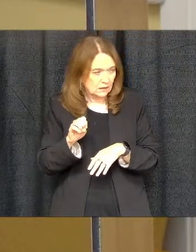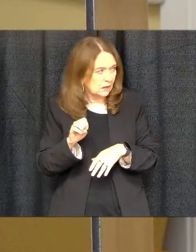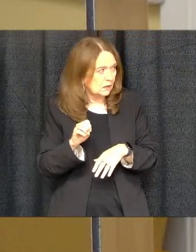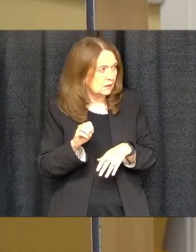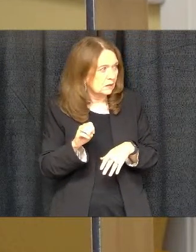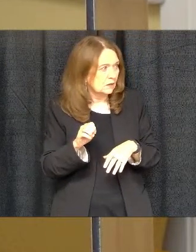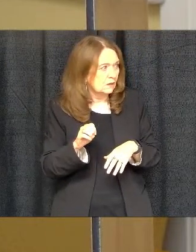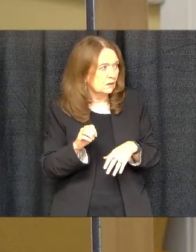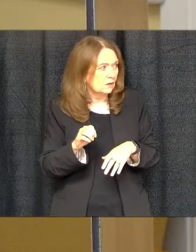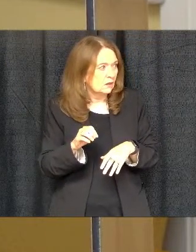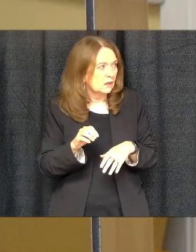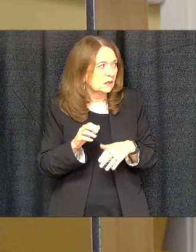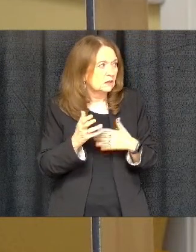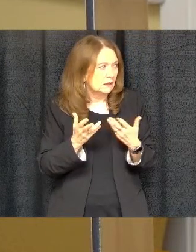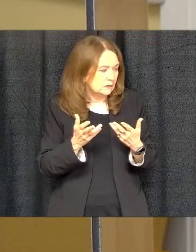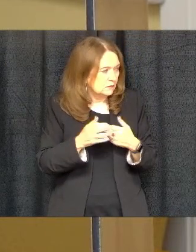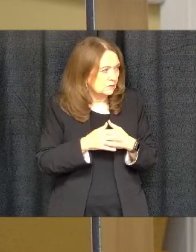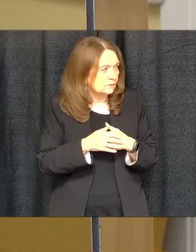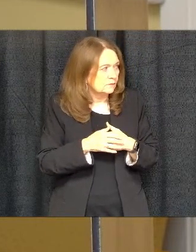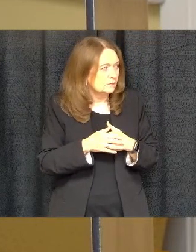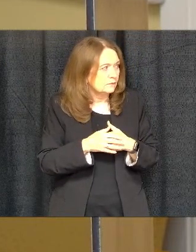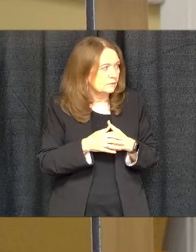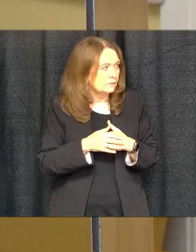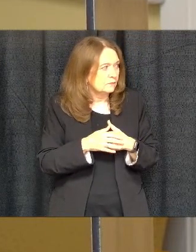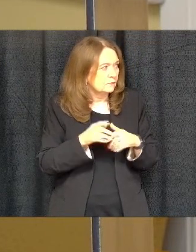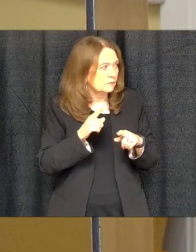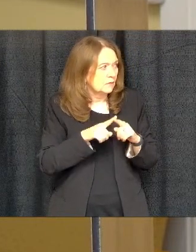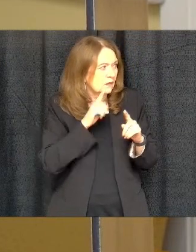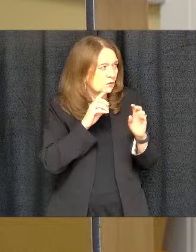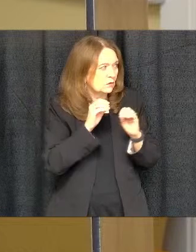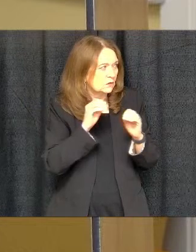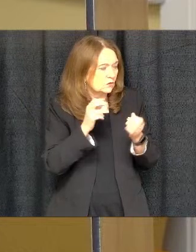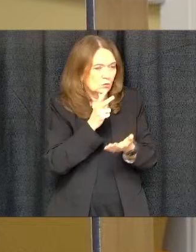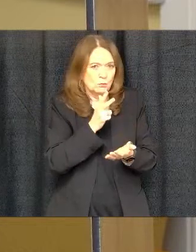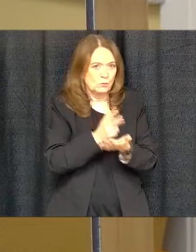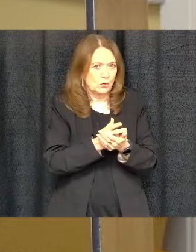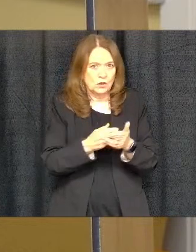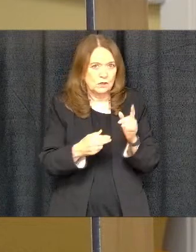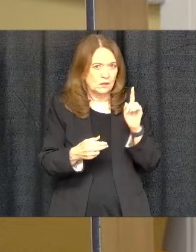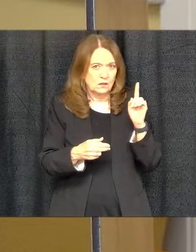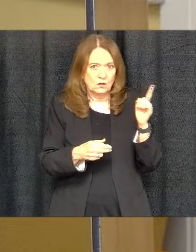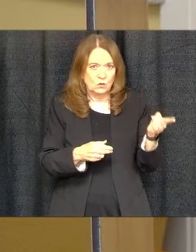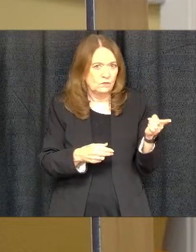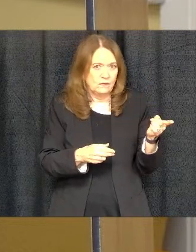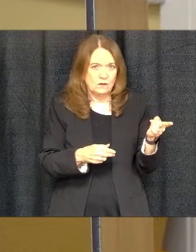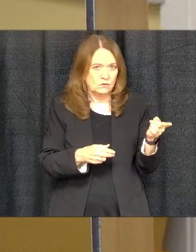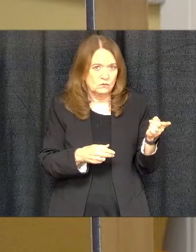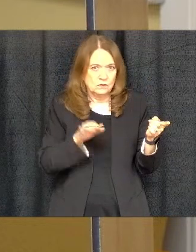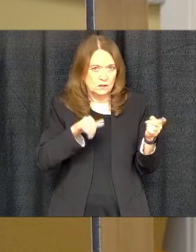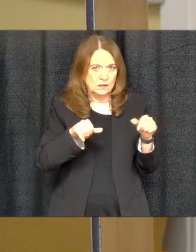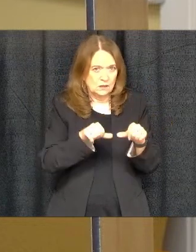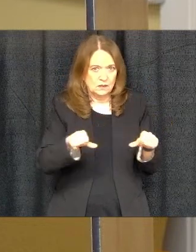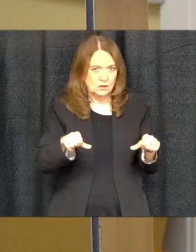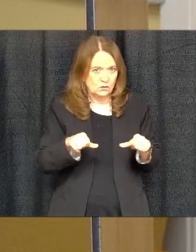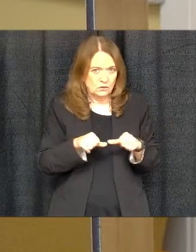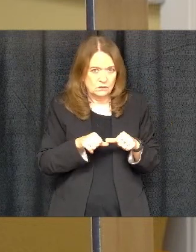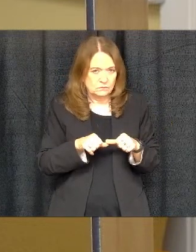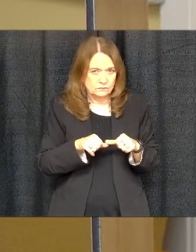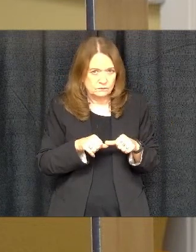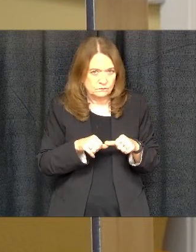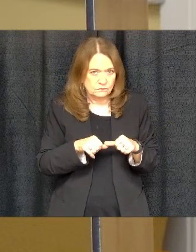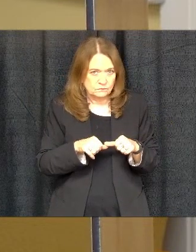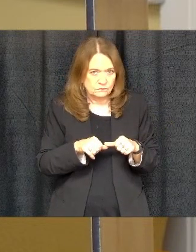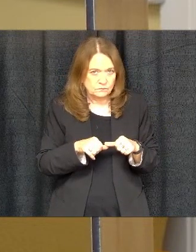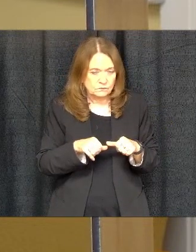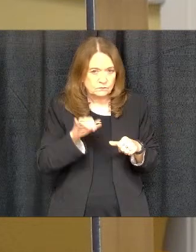On that side of the road, yes. Yeah. Okay, but there is no parking over there for the, in that area, in Ward 7, in